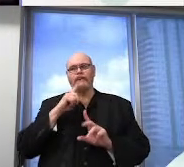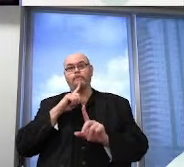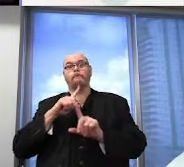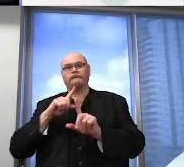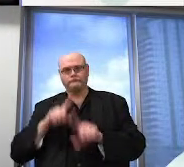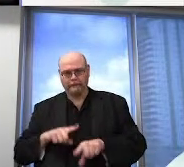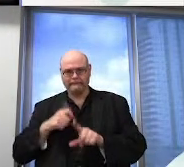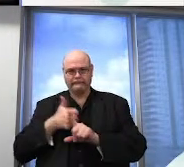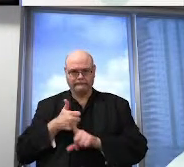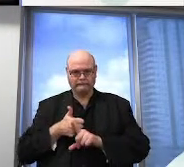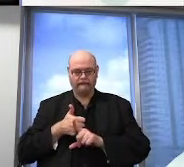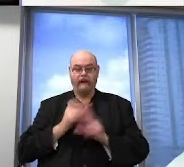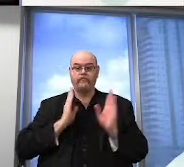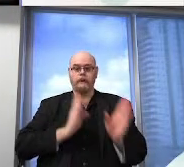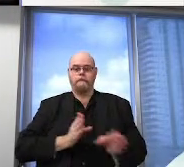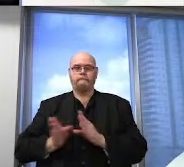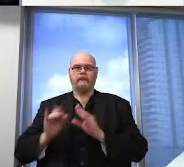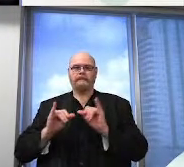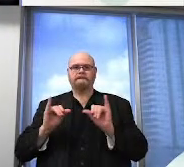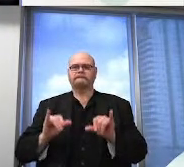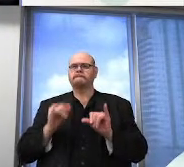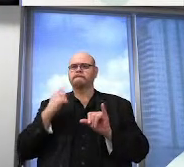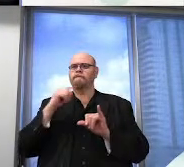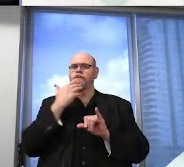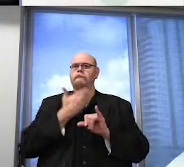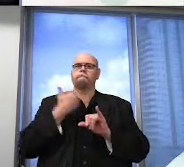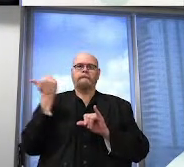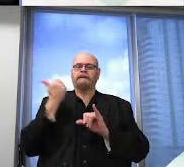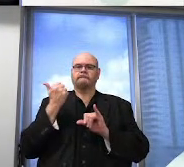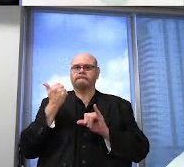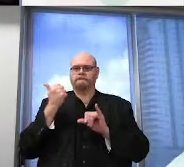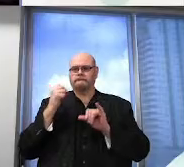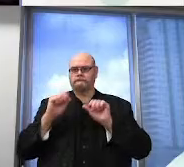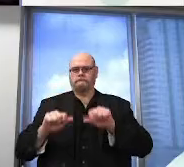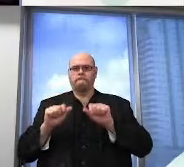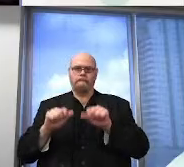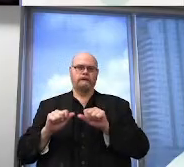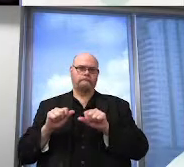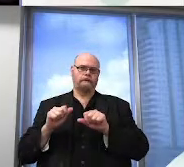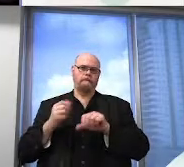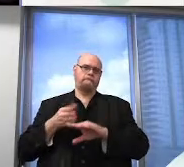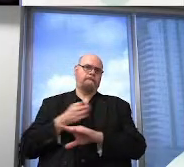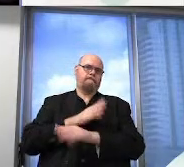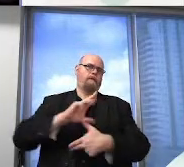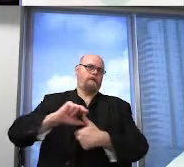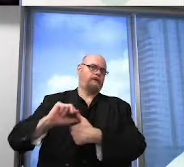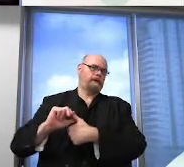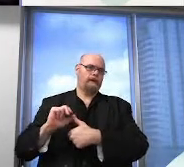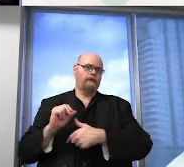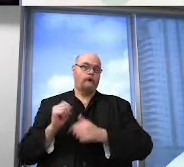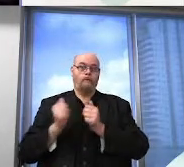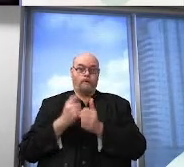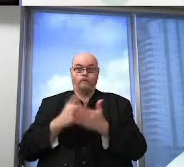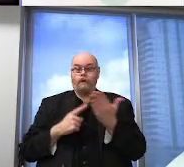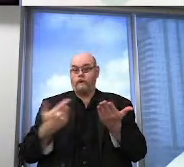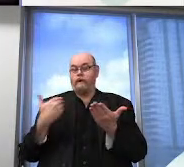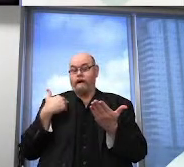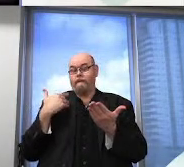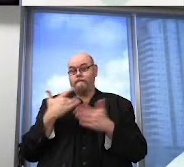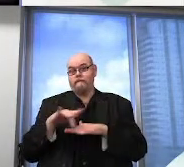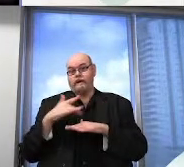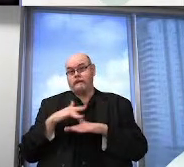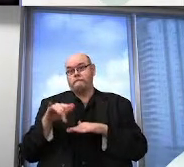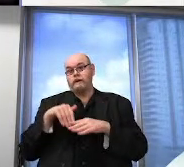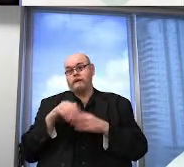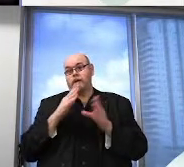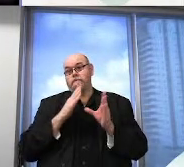then there's preparing the system for being in best condition that you can with the resources you